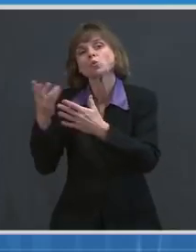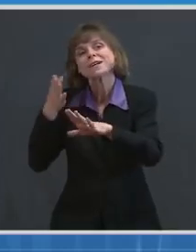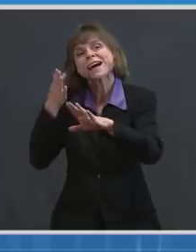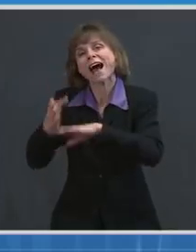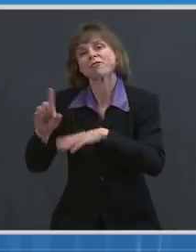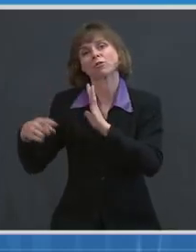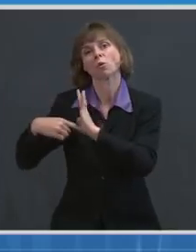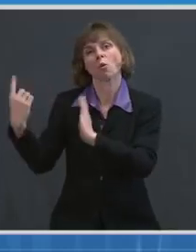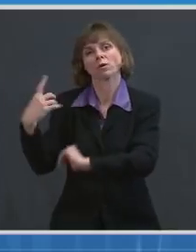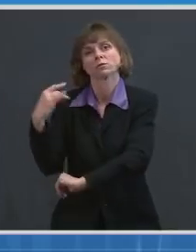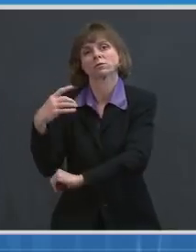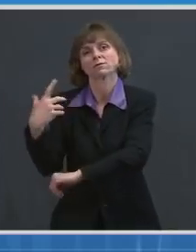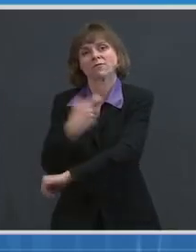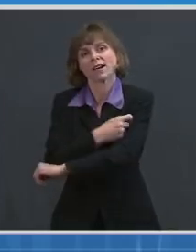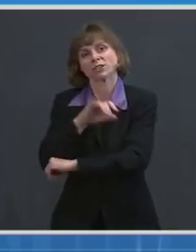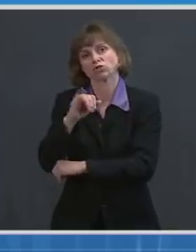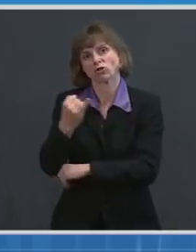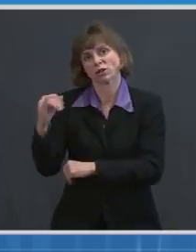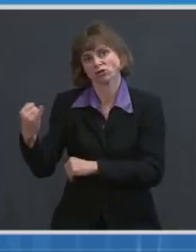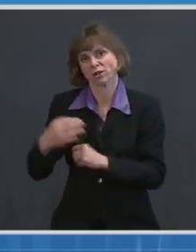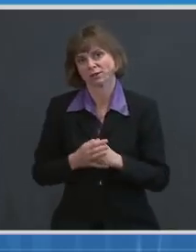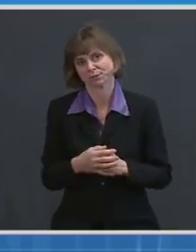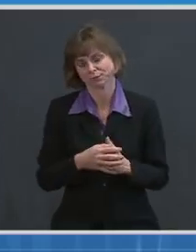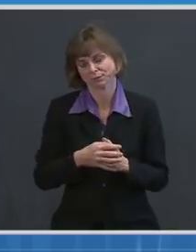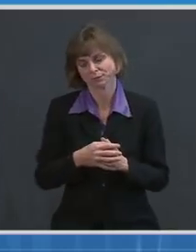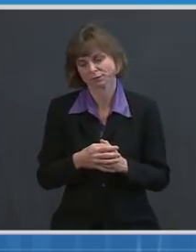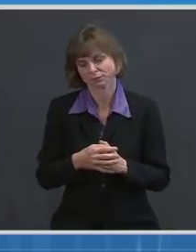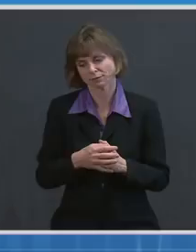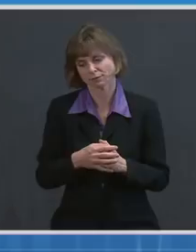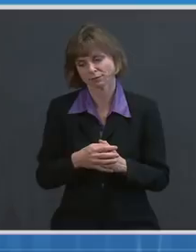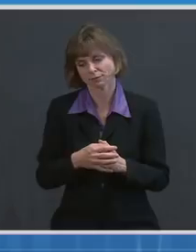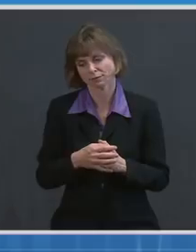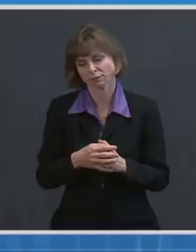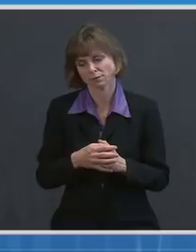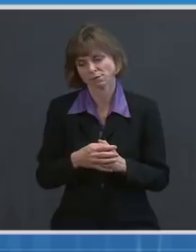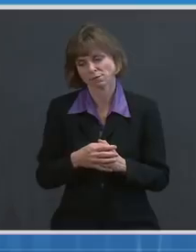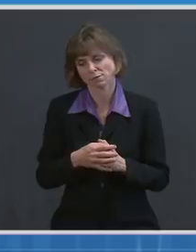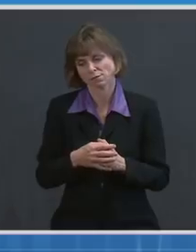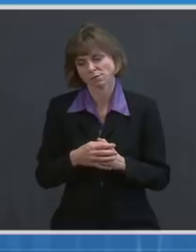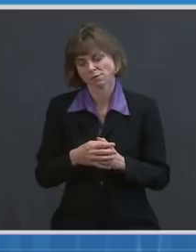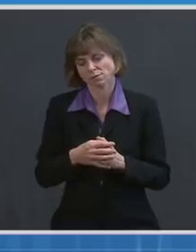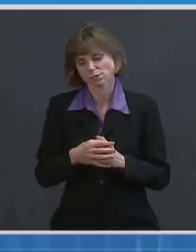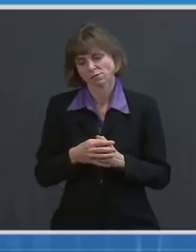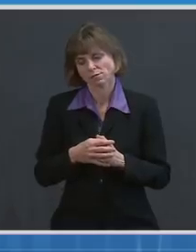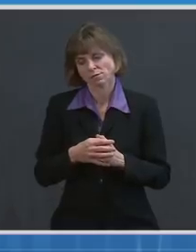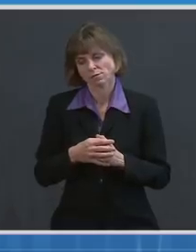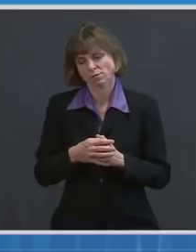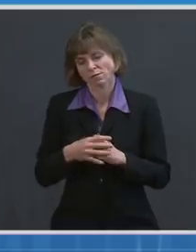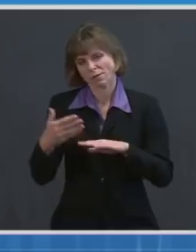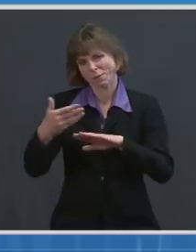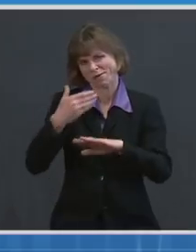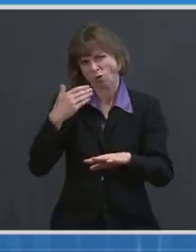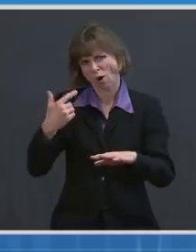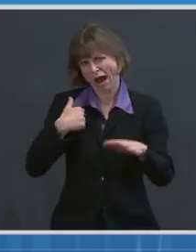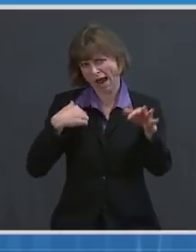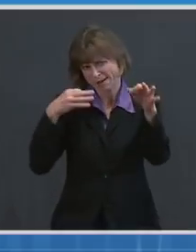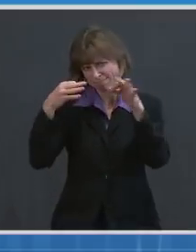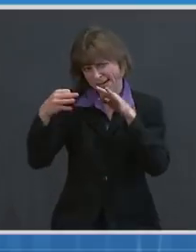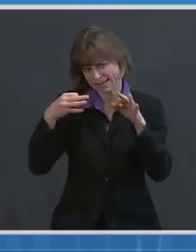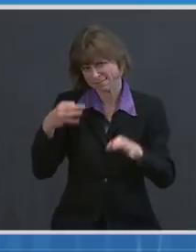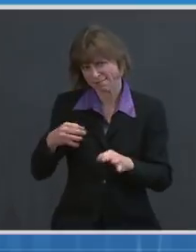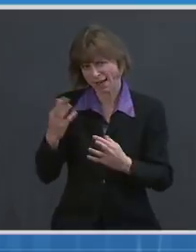Johnson & Johnson vaccine. Before I talk about the specific recommendations, I want to underscore a few important